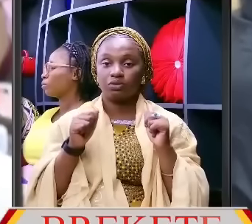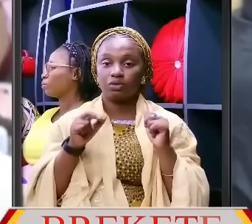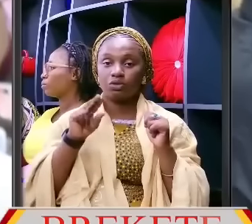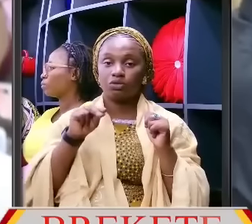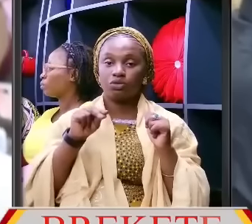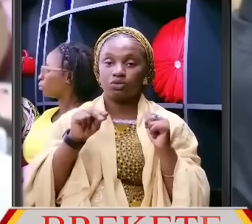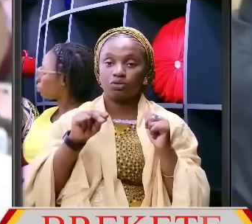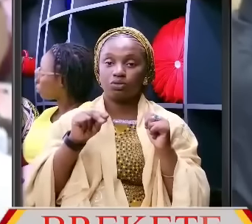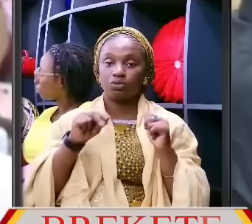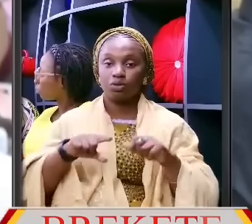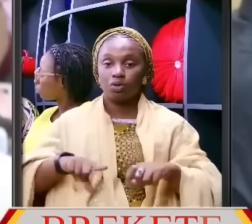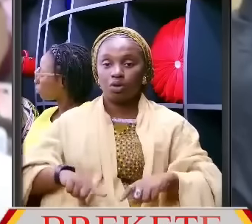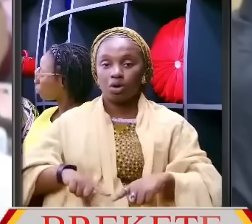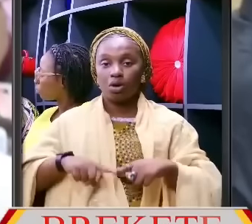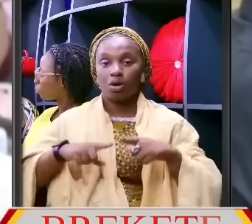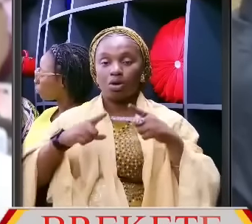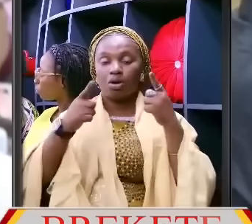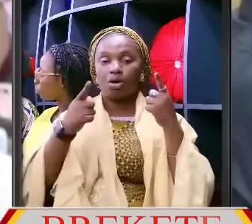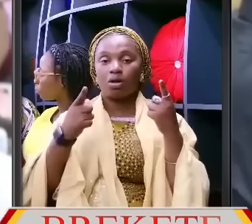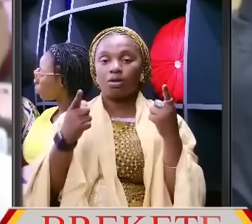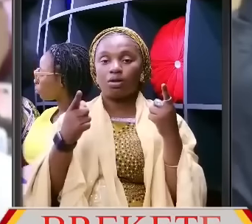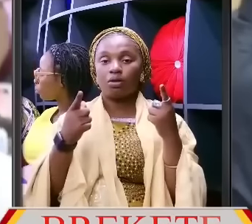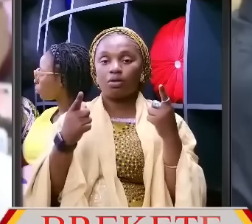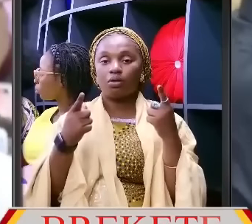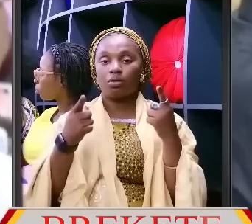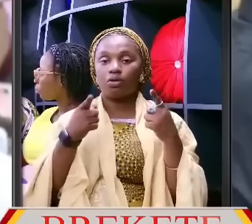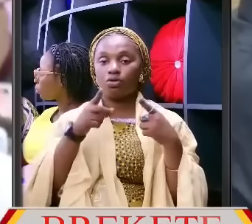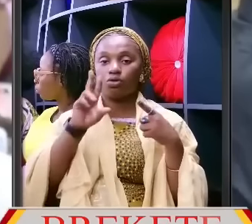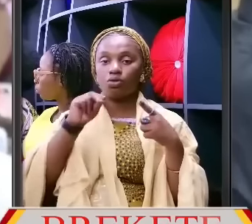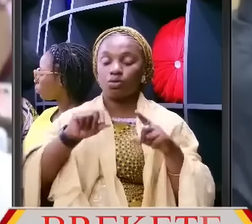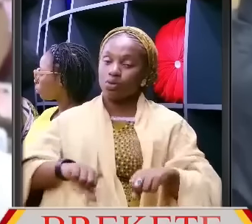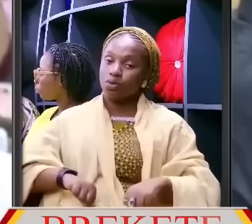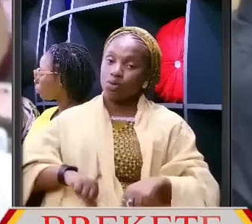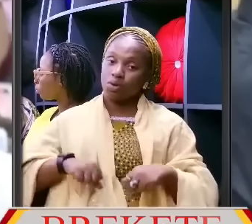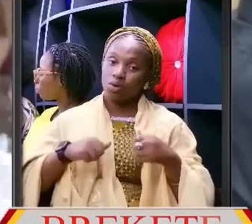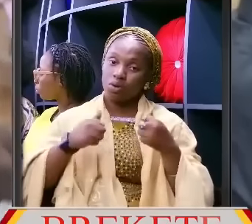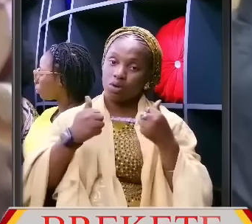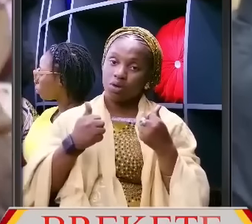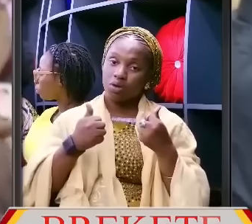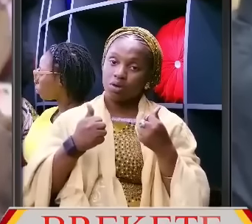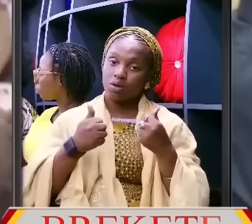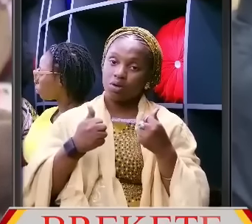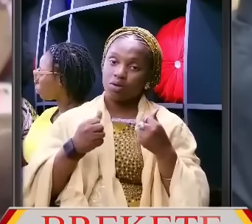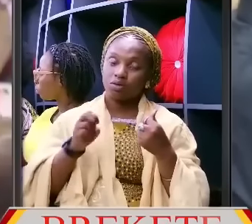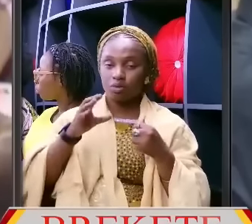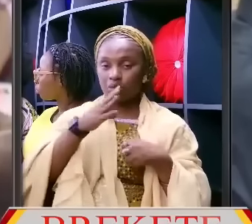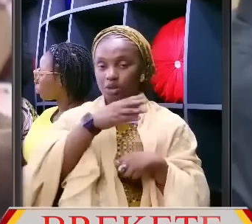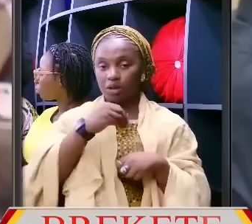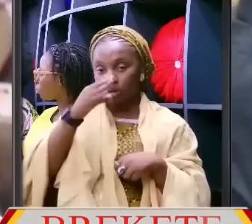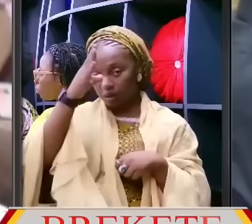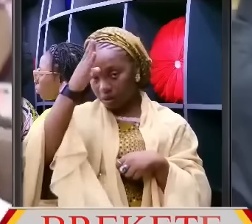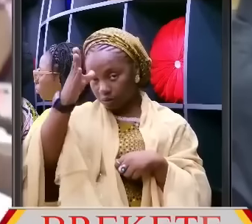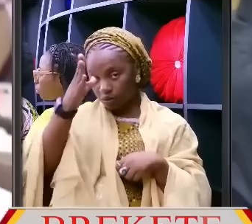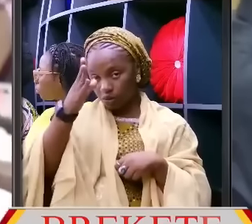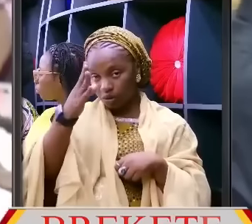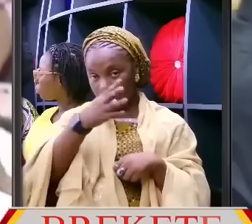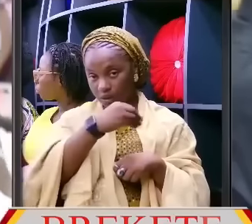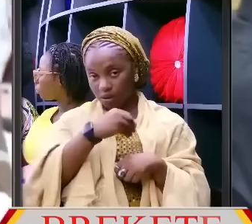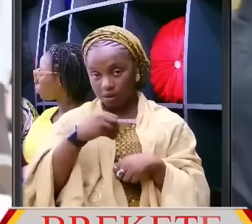you know Allah, Ibrahim, right? Suleiman and his mama to